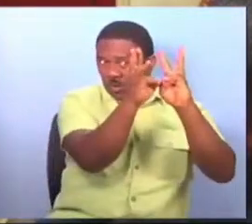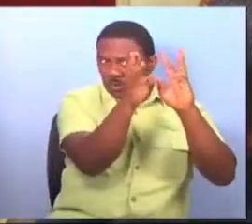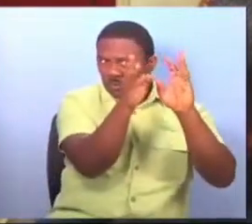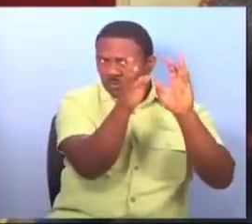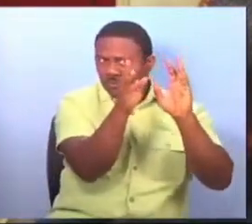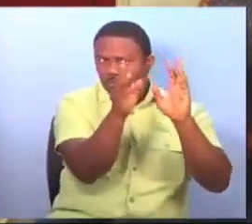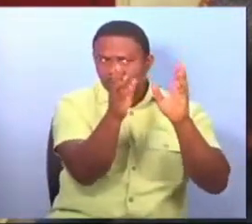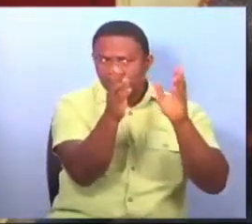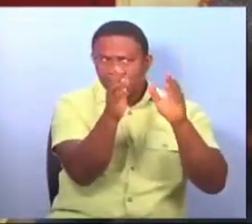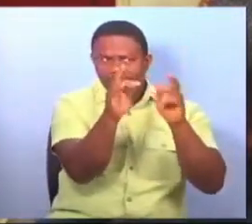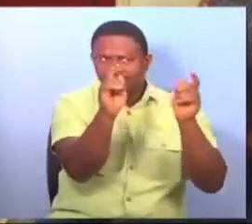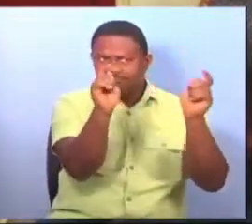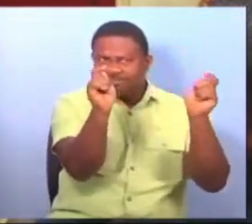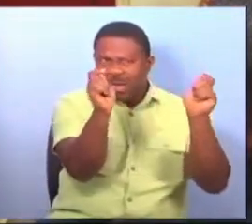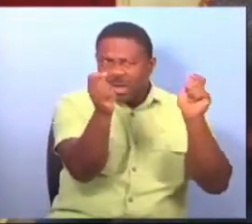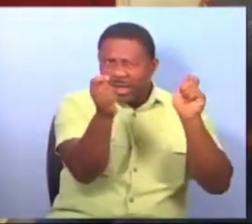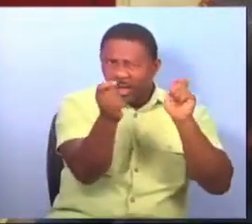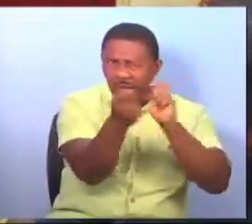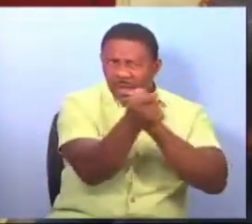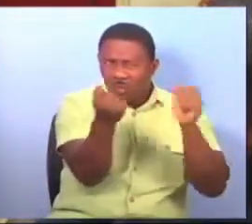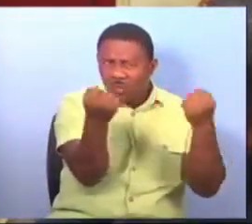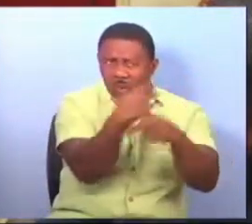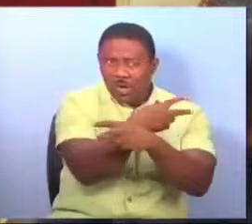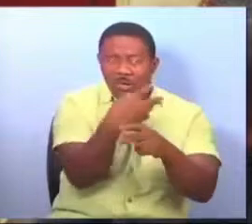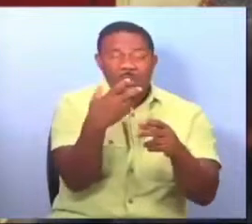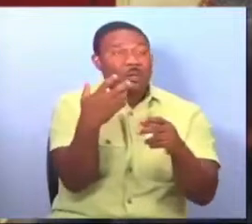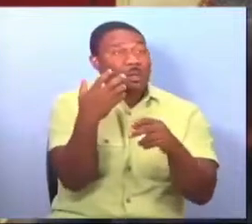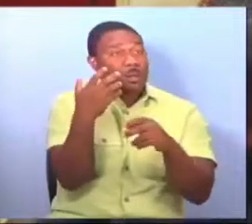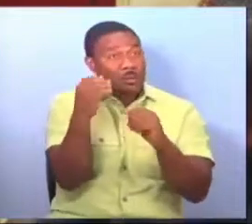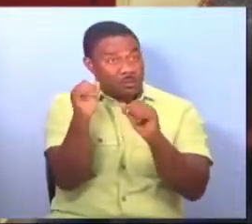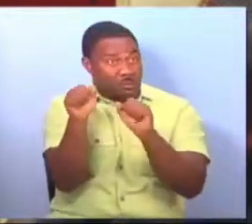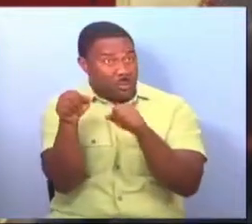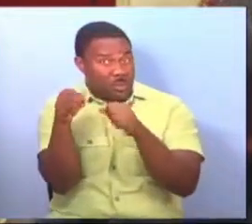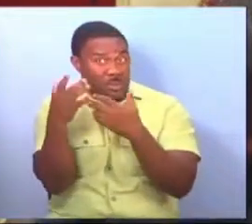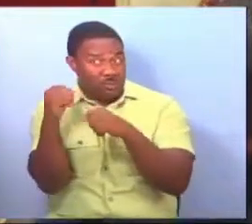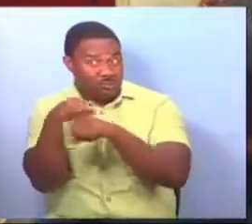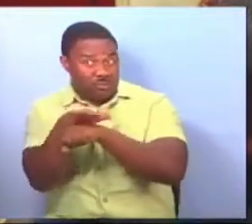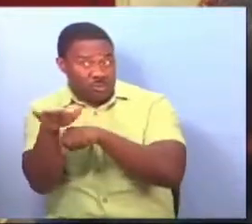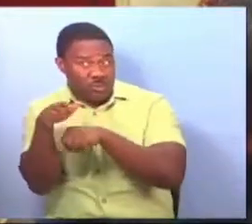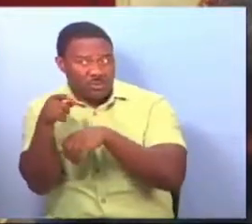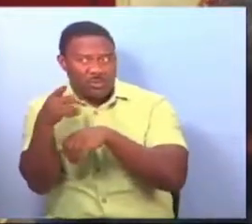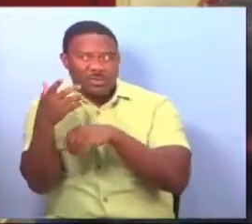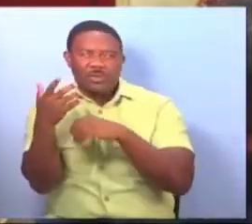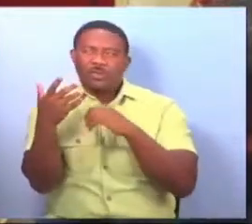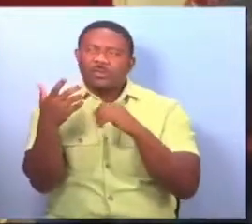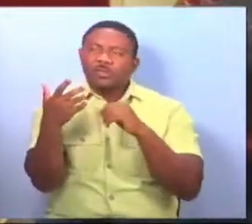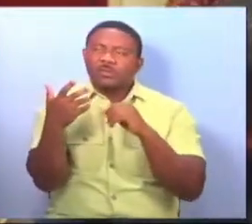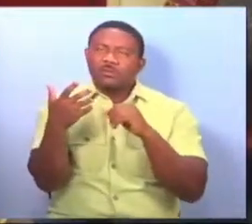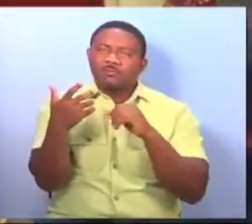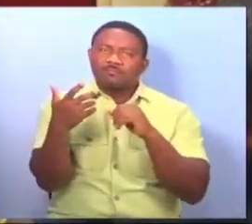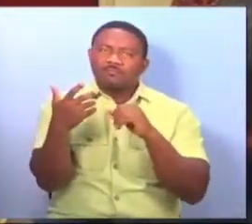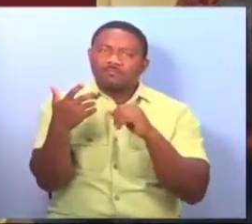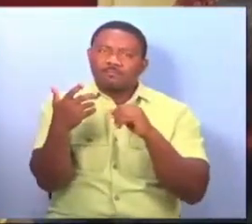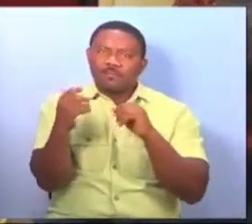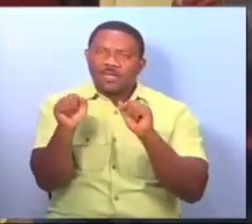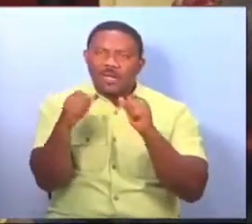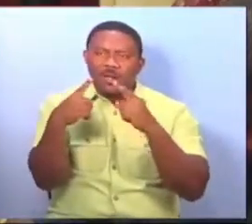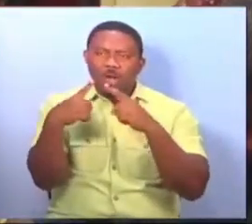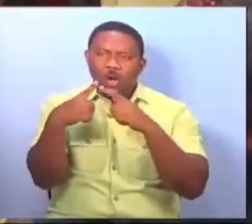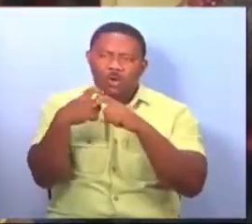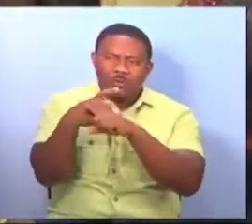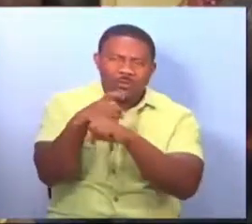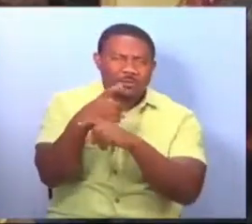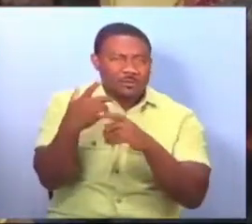change influences even the incidence and the complexity of